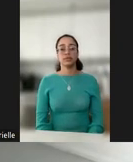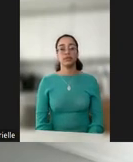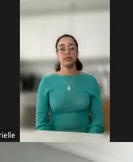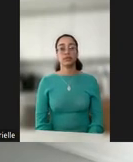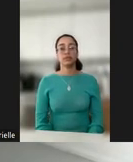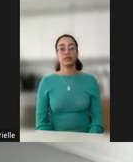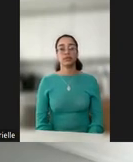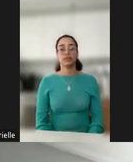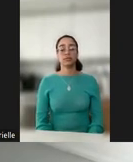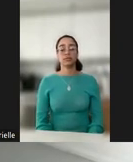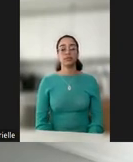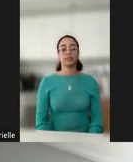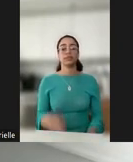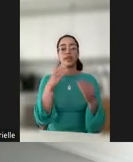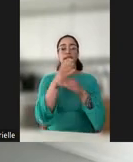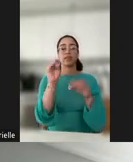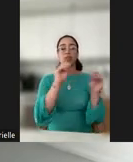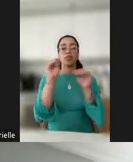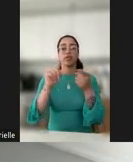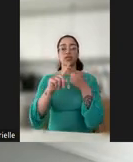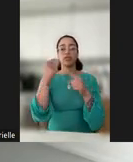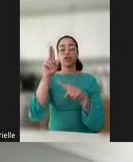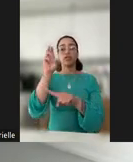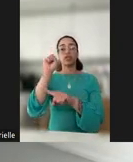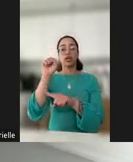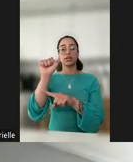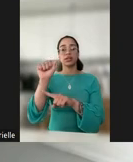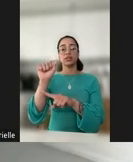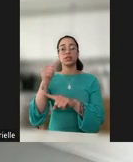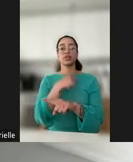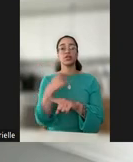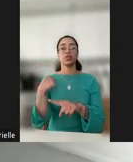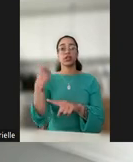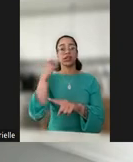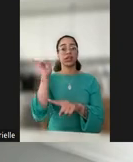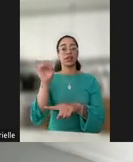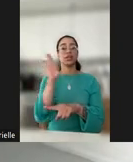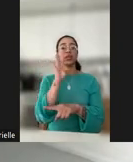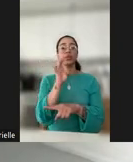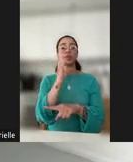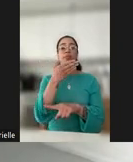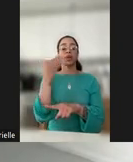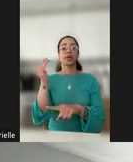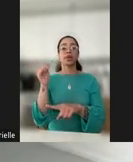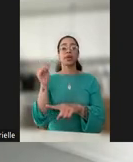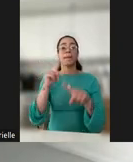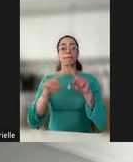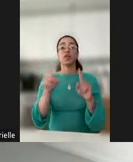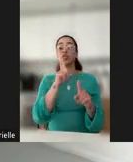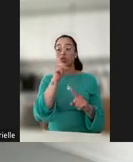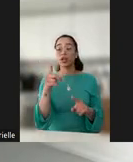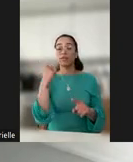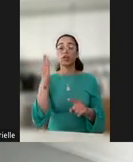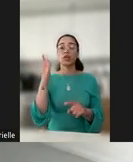After moving to the United States, we think that we will be better, but actually for those who have the education, who be able to learn